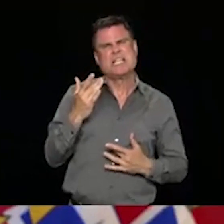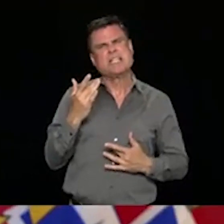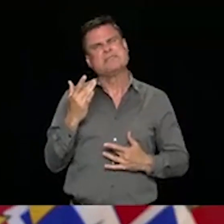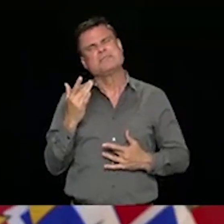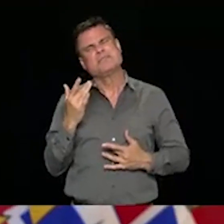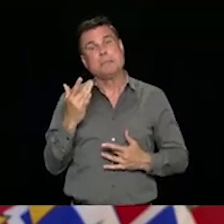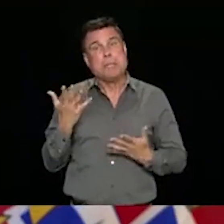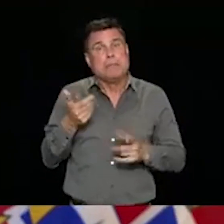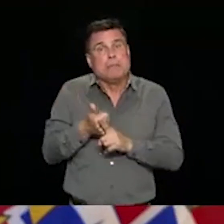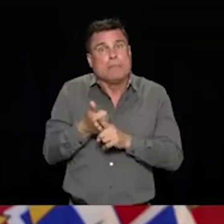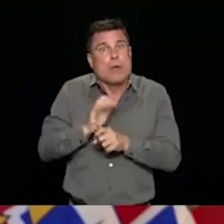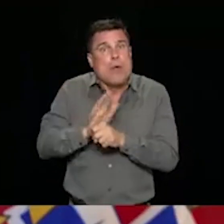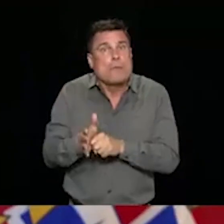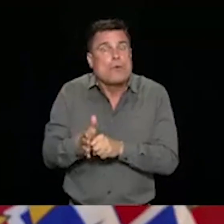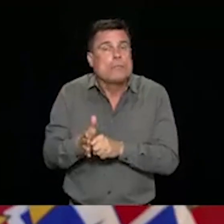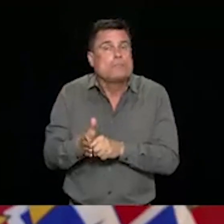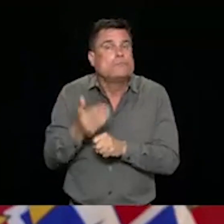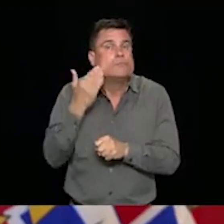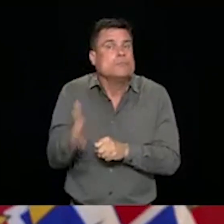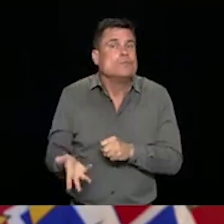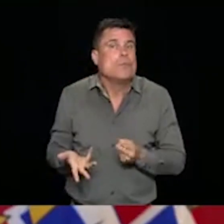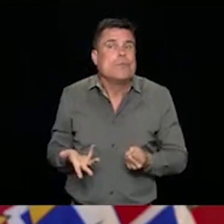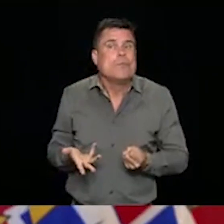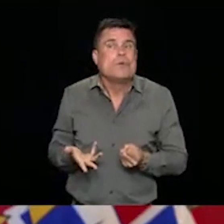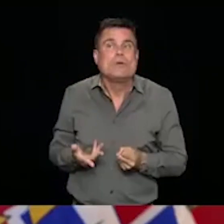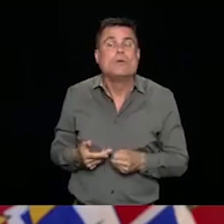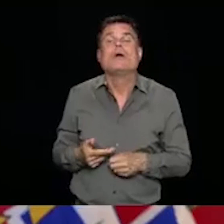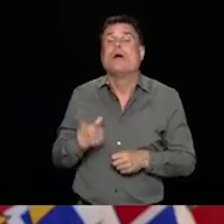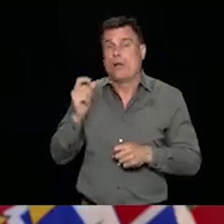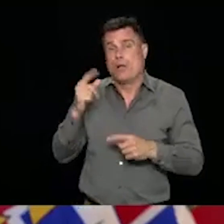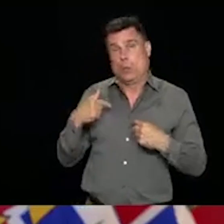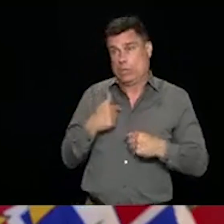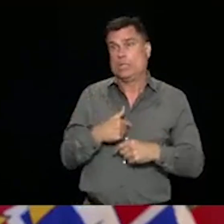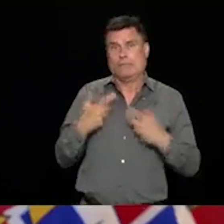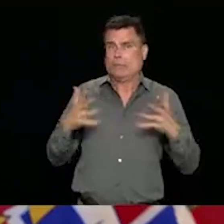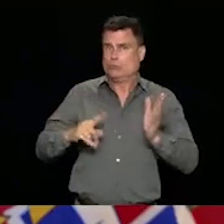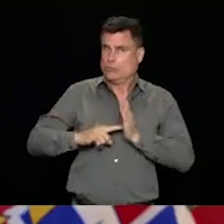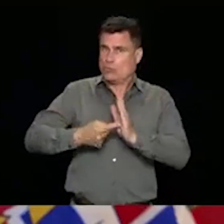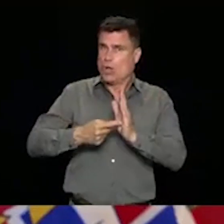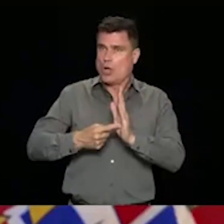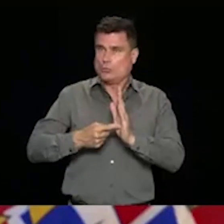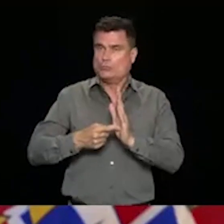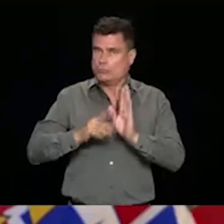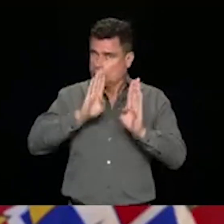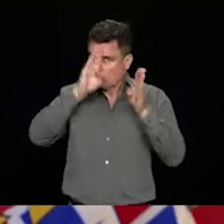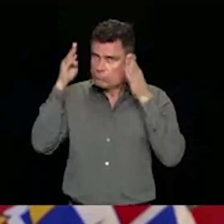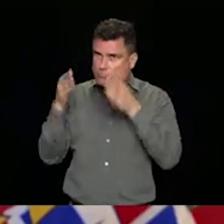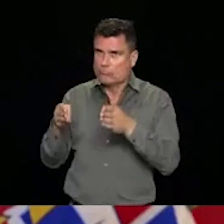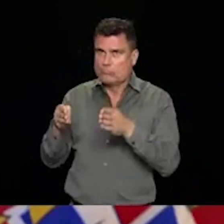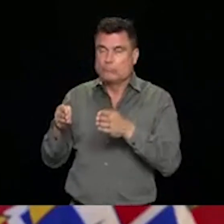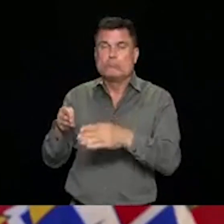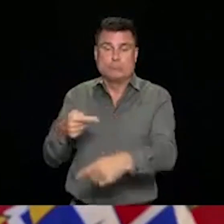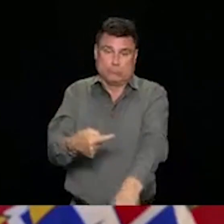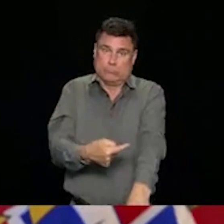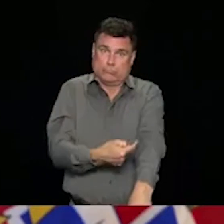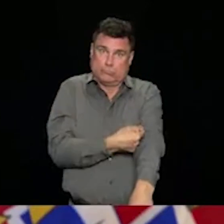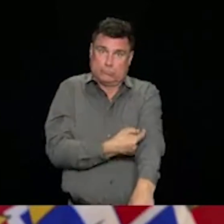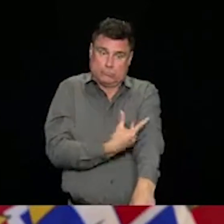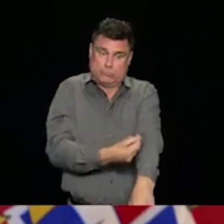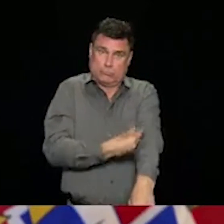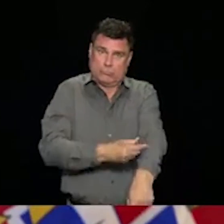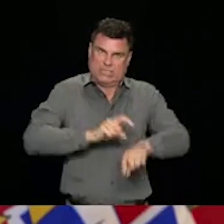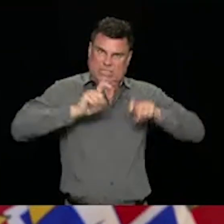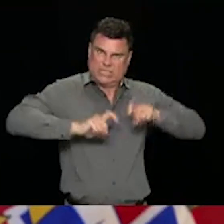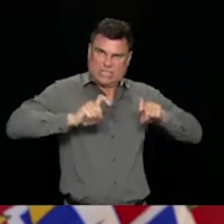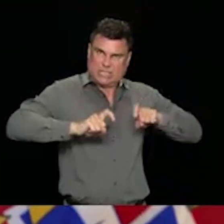our serology testing strategy. We've been, the lab has been very busy, the VCCDC